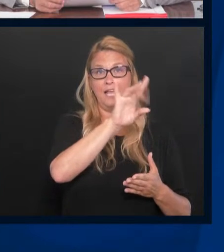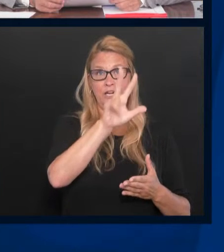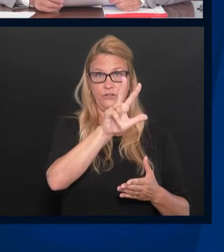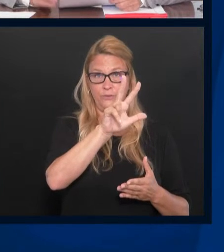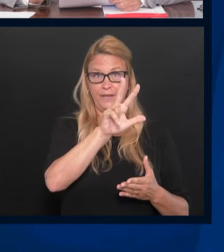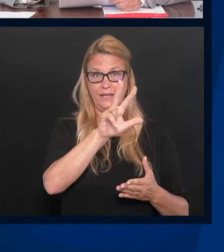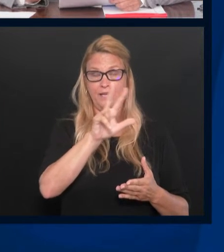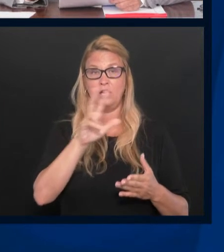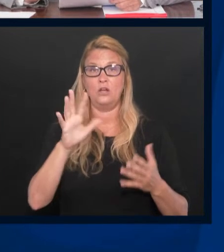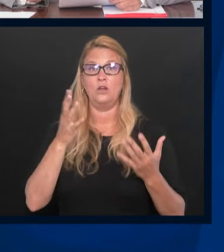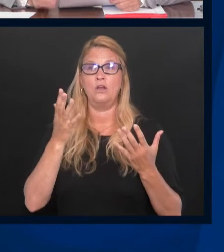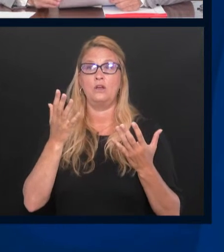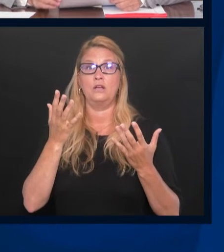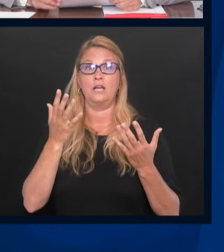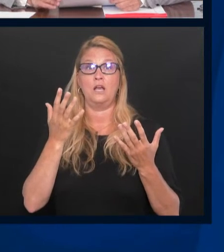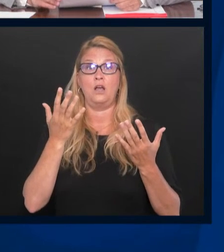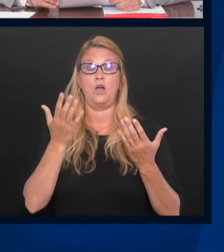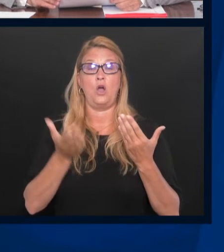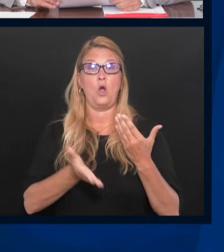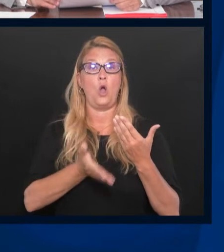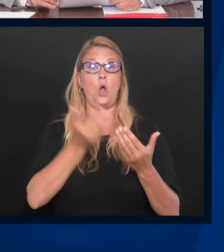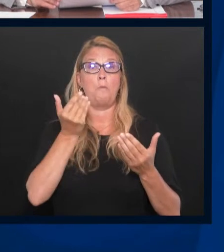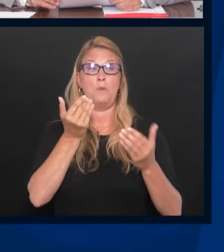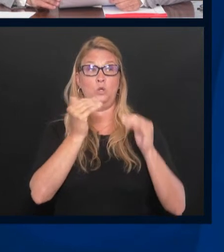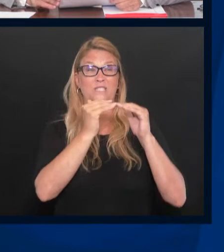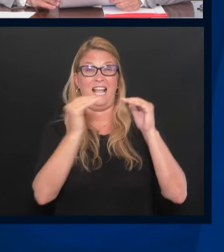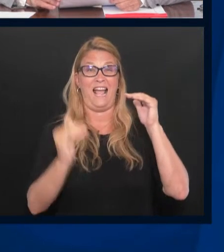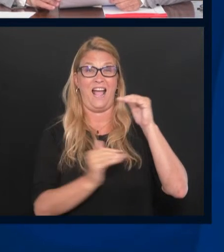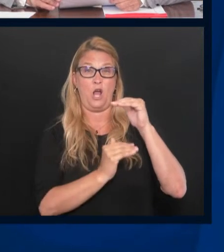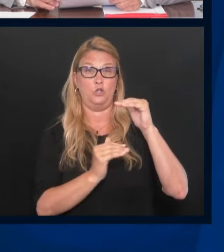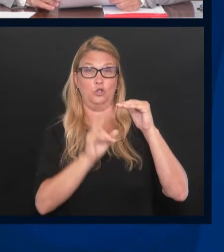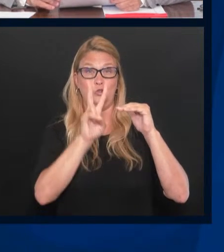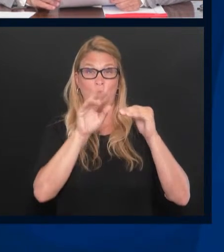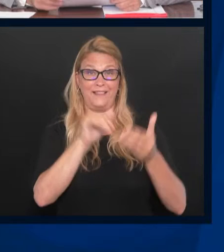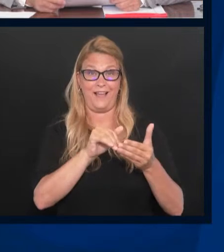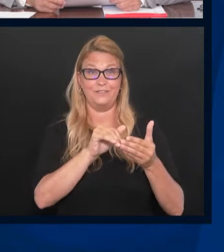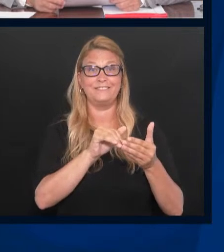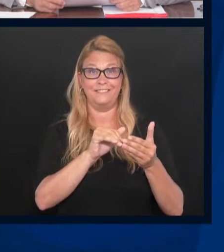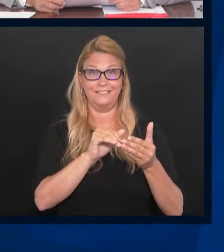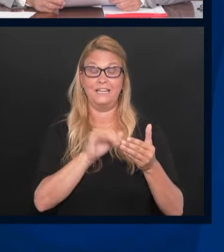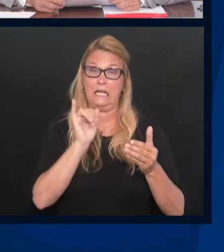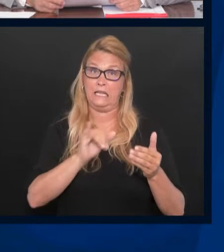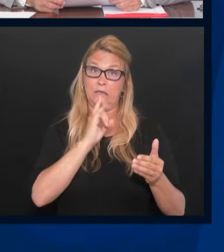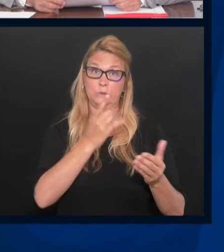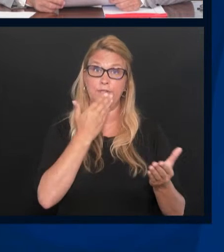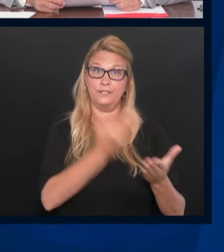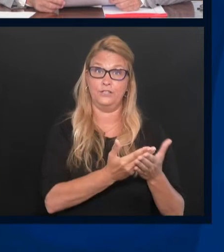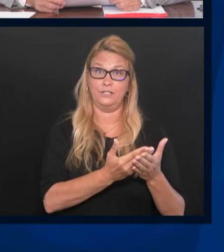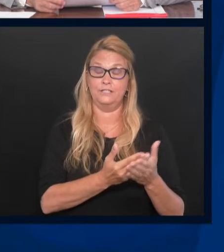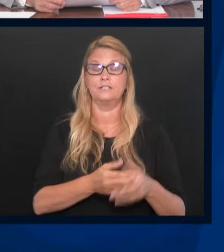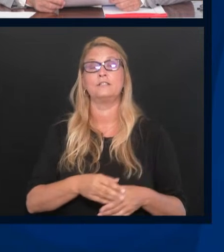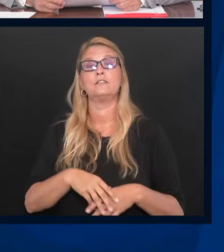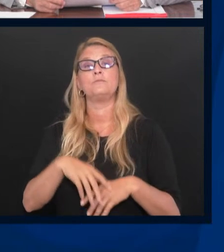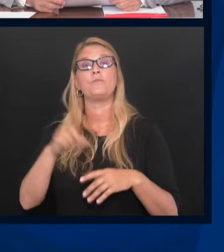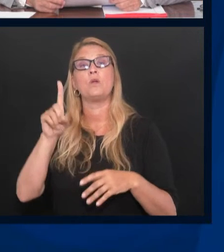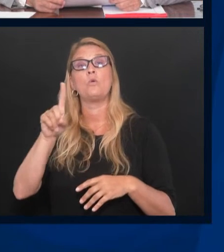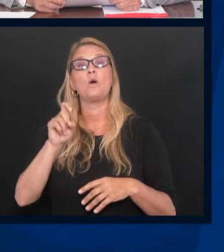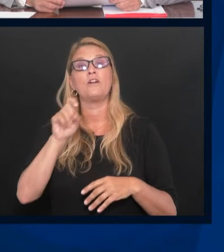2,083. We're on the verge of being below 2,000 active cases, and that's really good. We